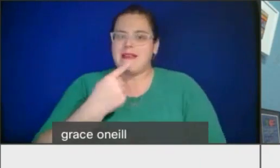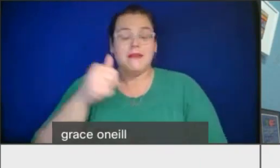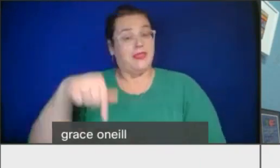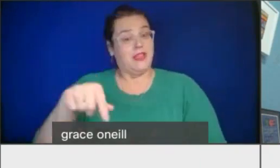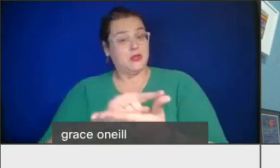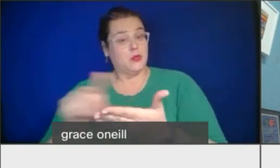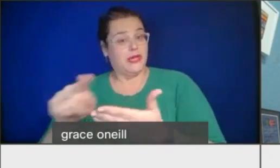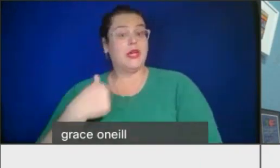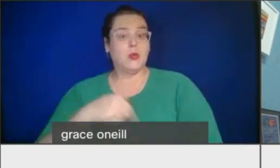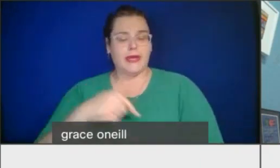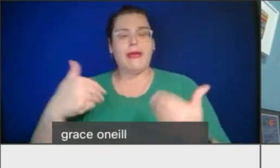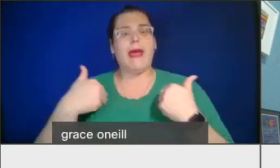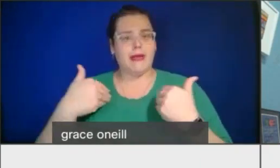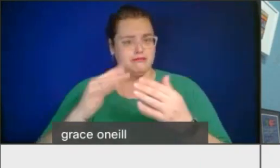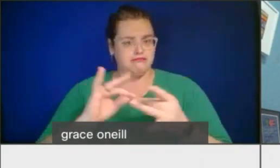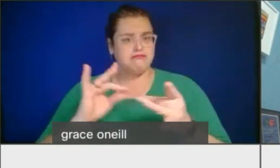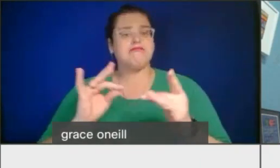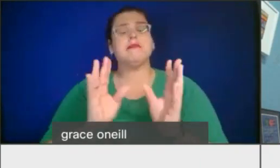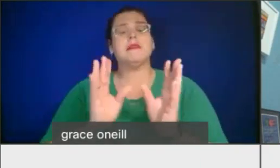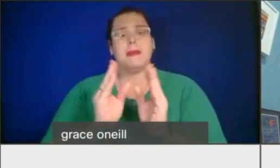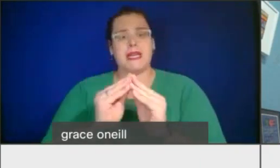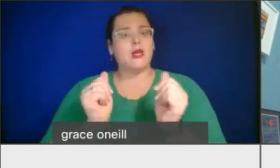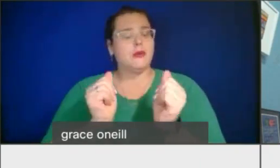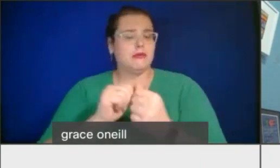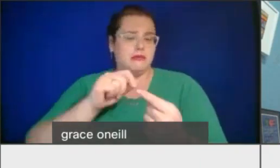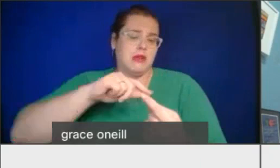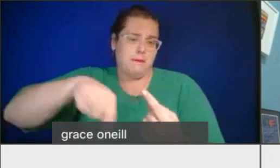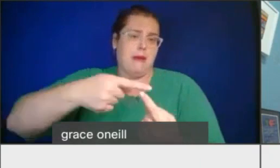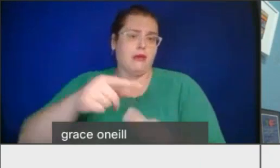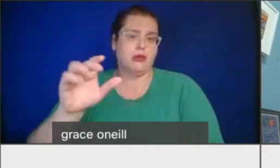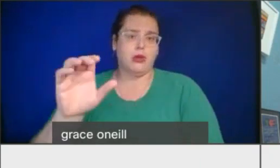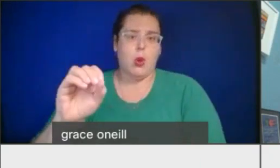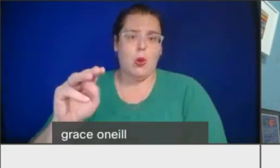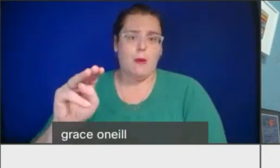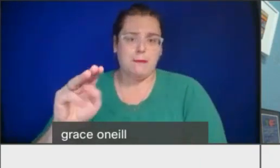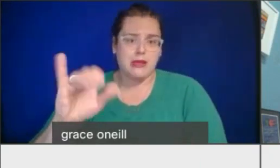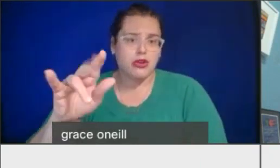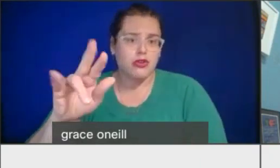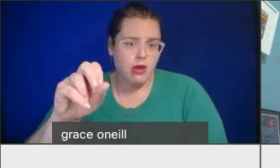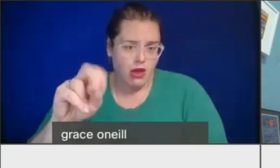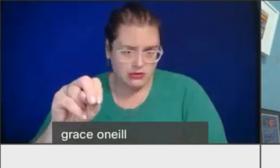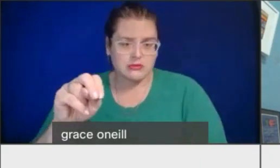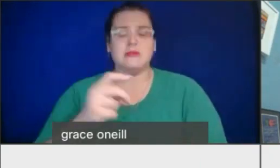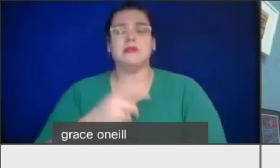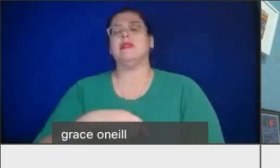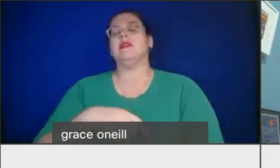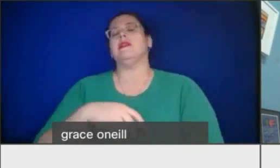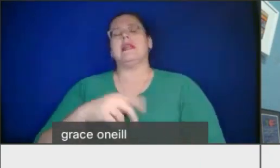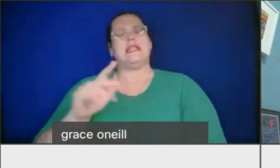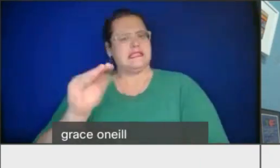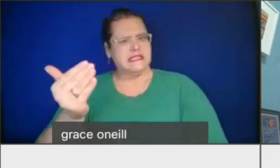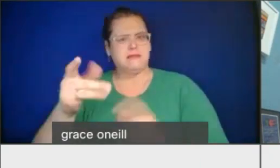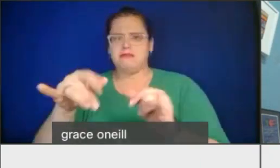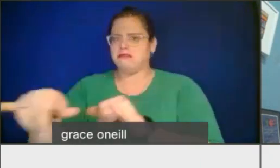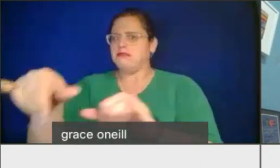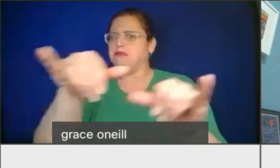sounded pretty consistent amongst all the directors that were there. I will say that the one area that